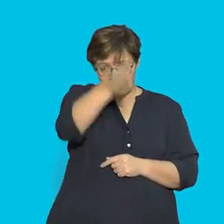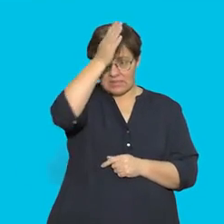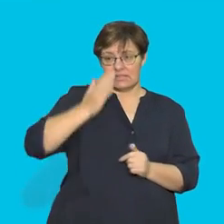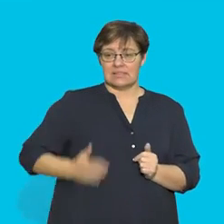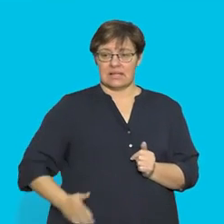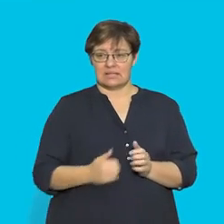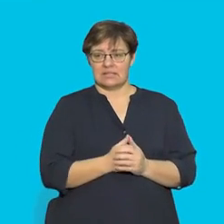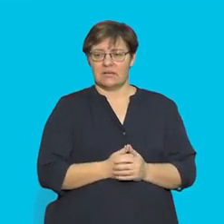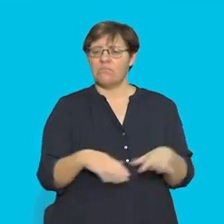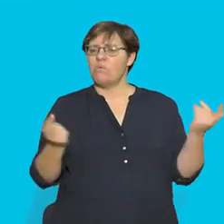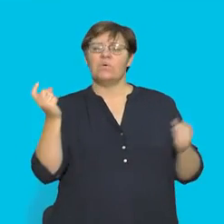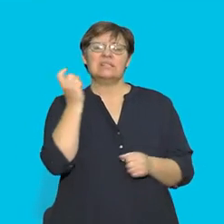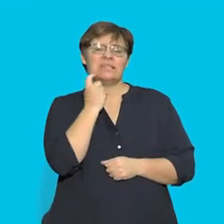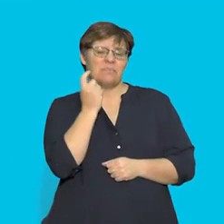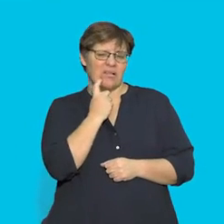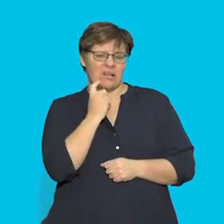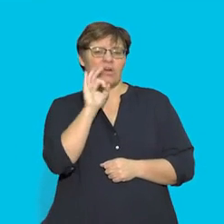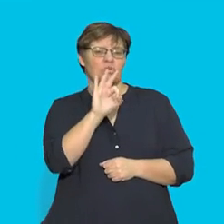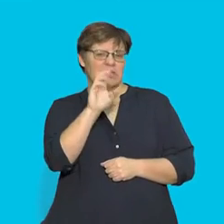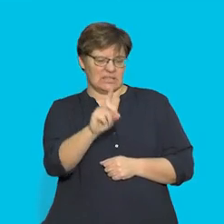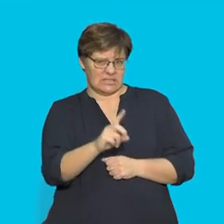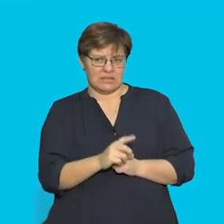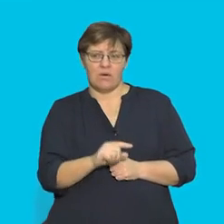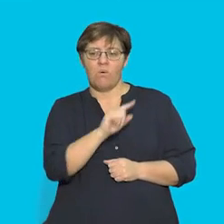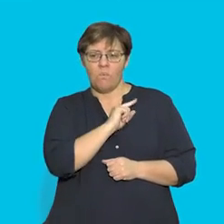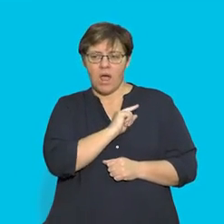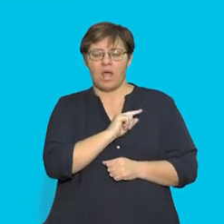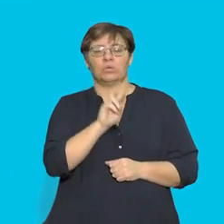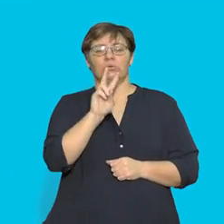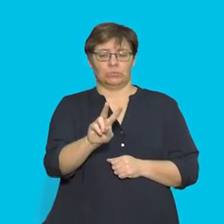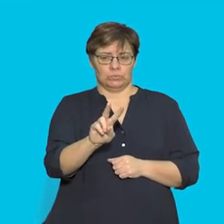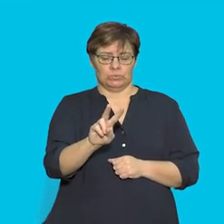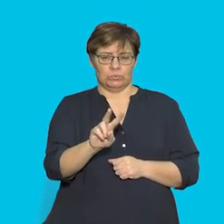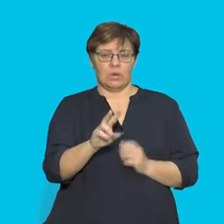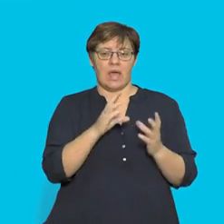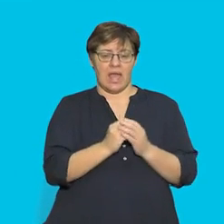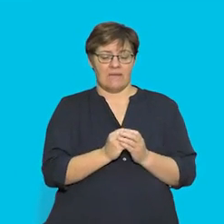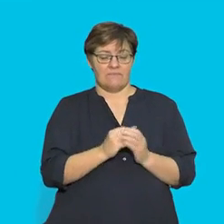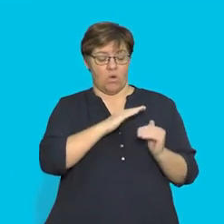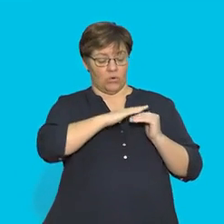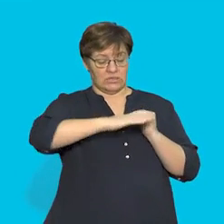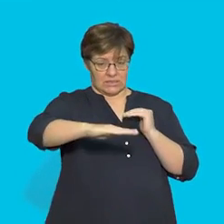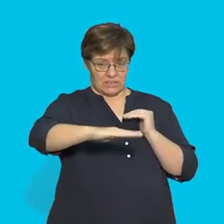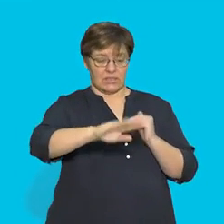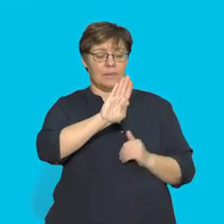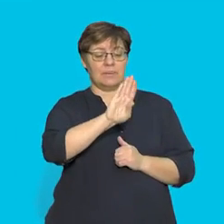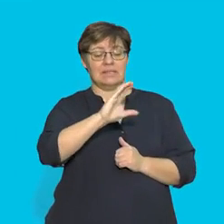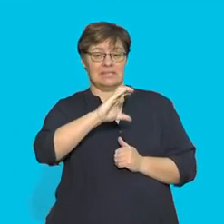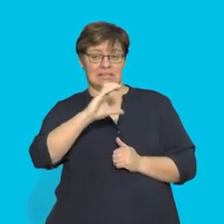this. Okay, so this is a pretty simple 3D diagram because we only have 2 planes. We've got the horizontal